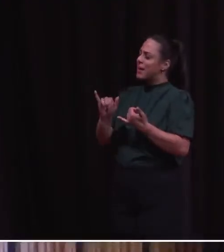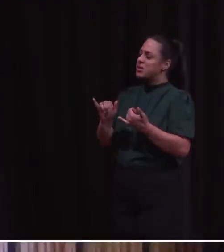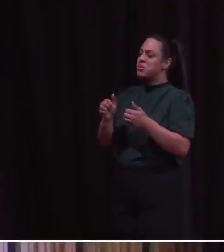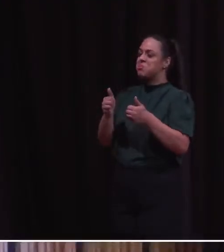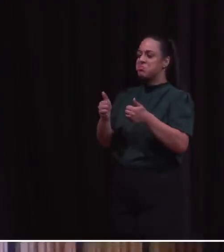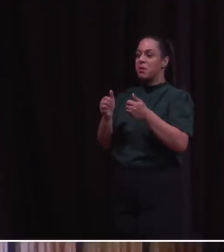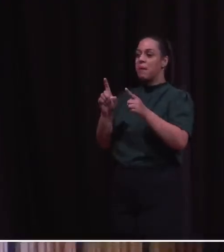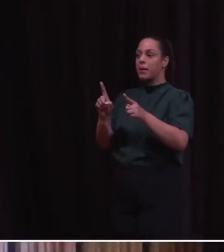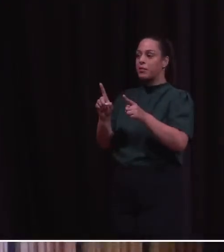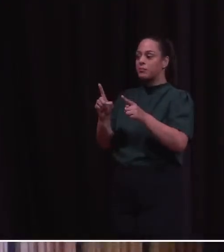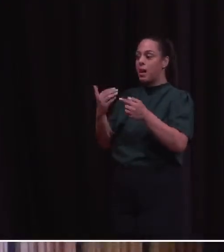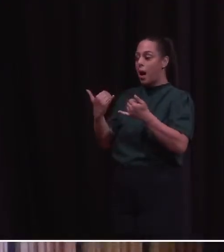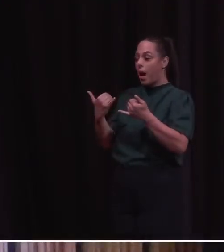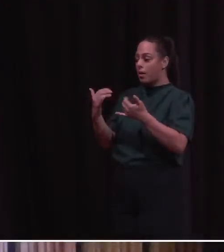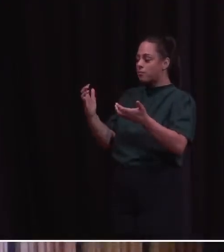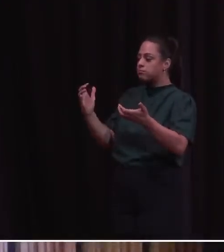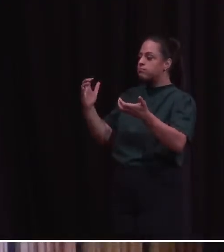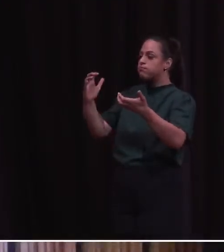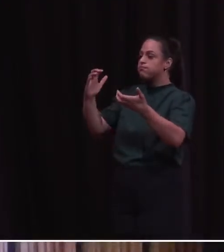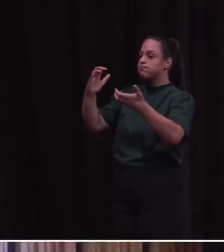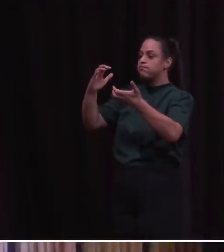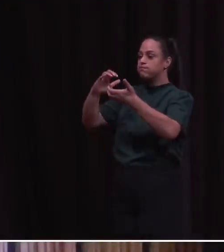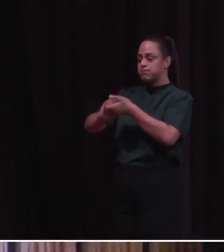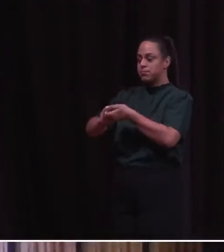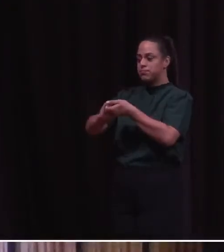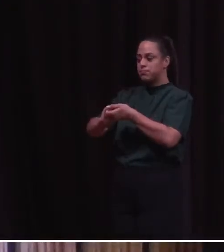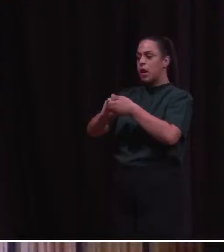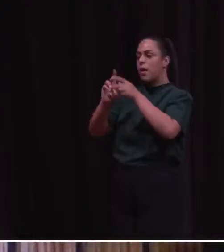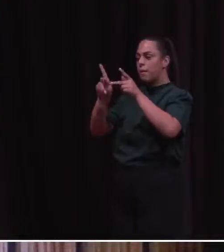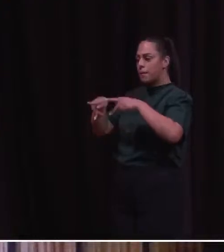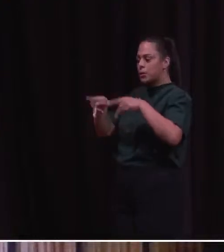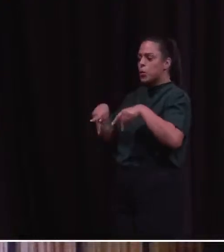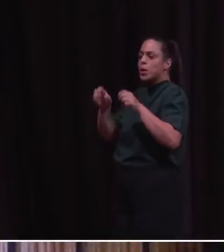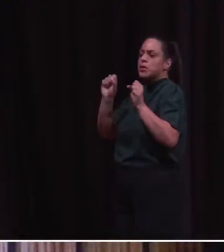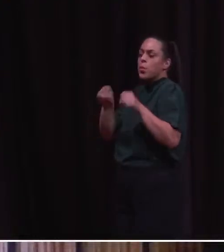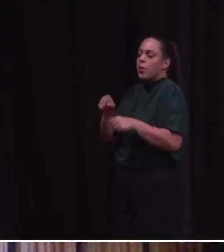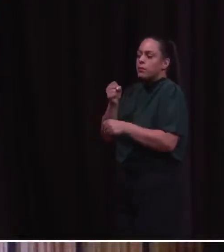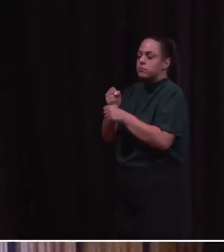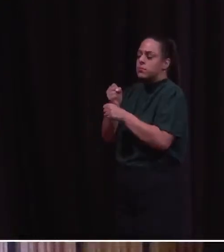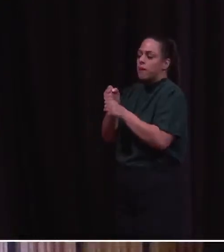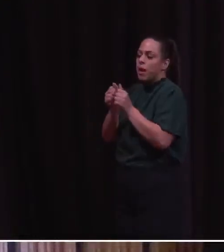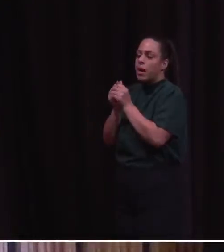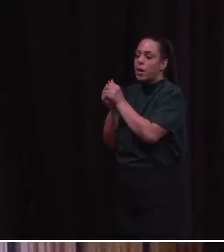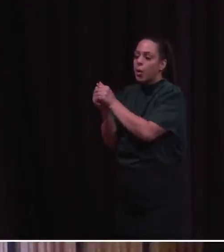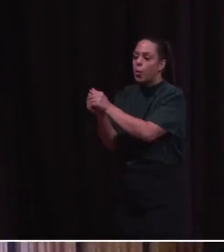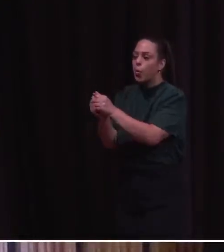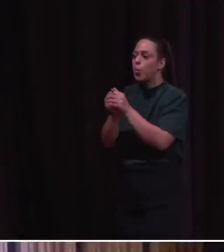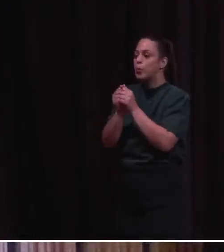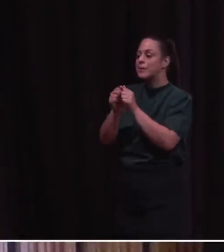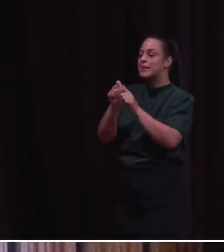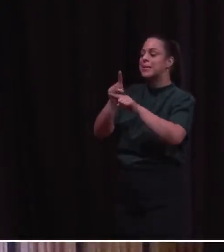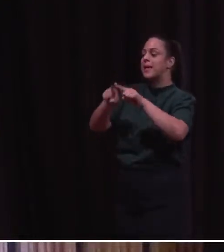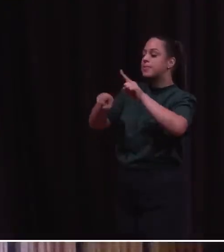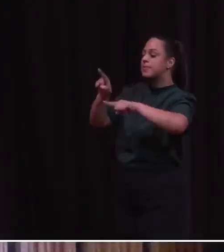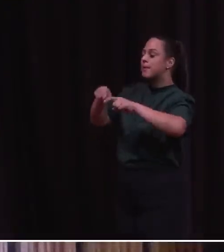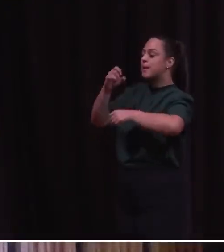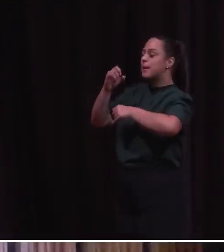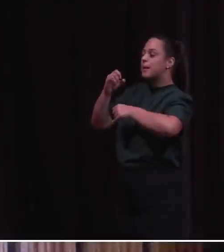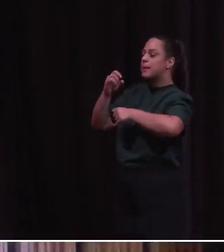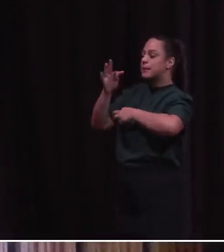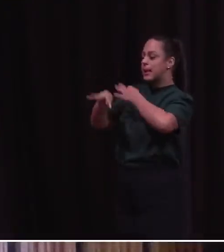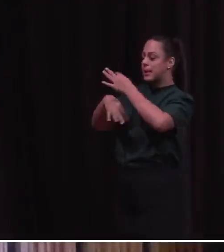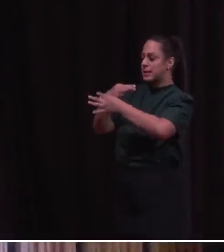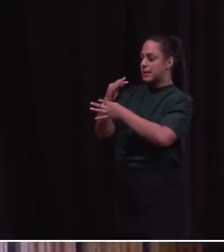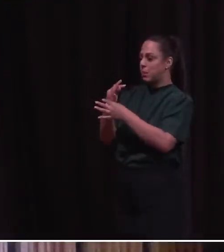across all sorts of identities, because you remember that today, even our identities are